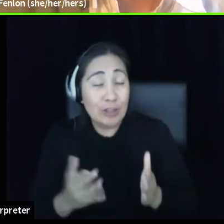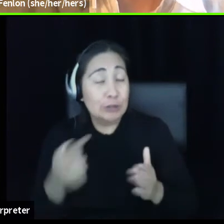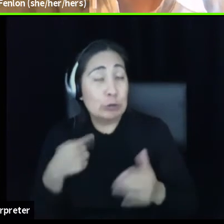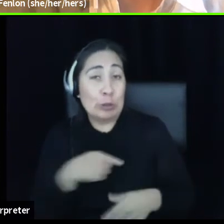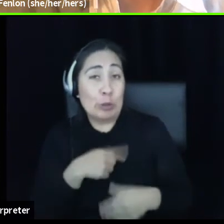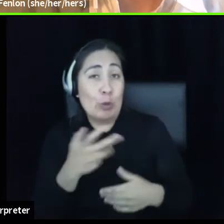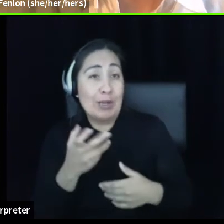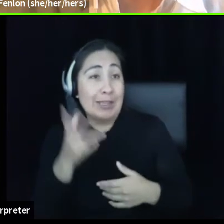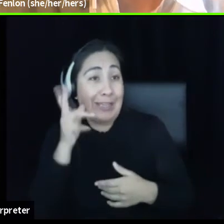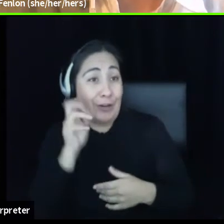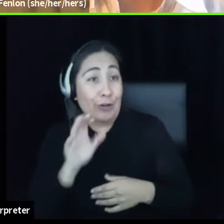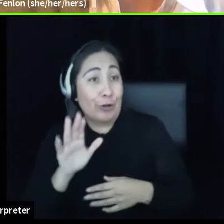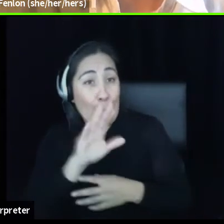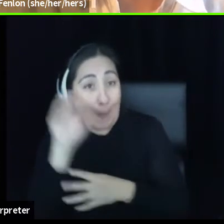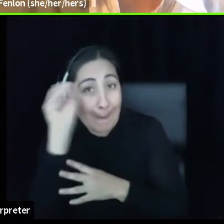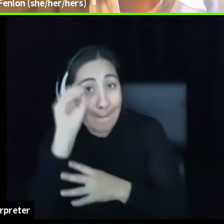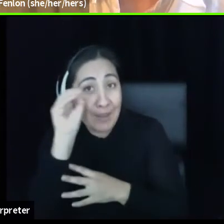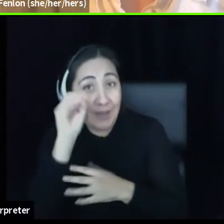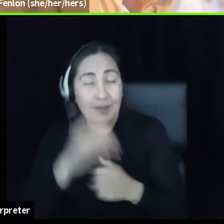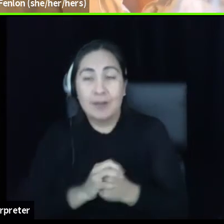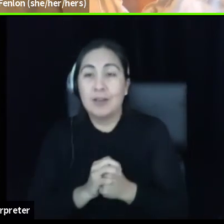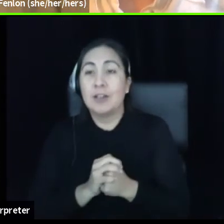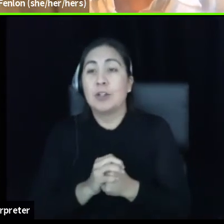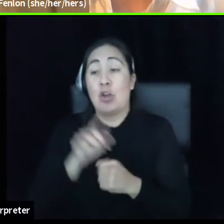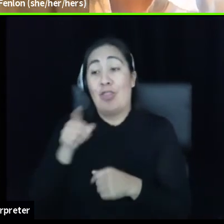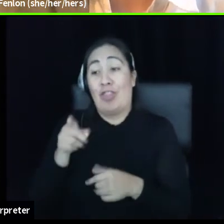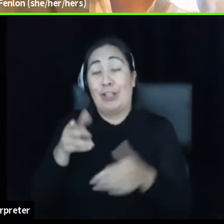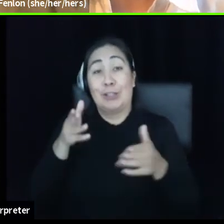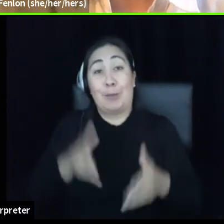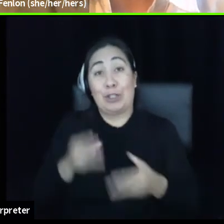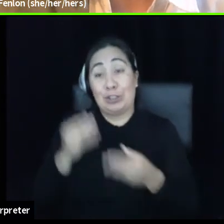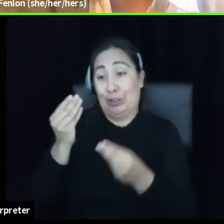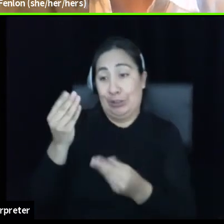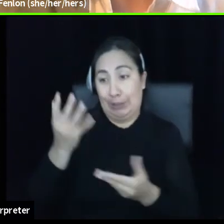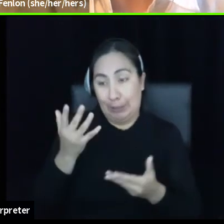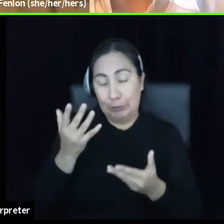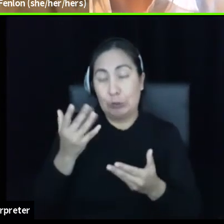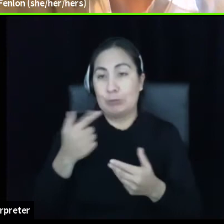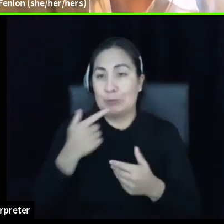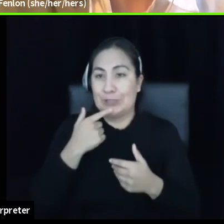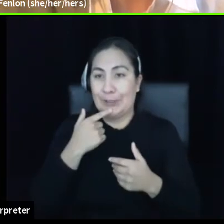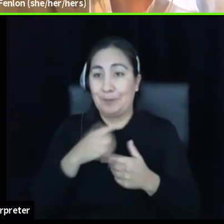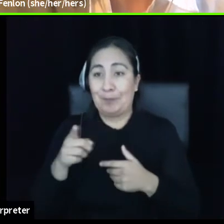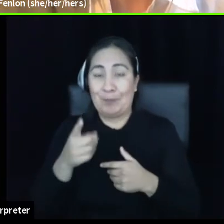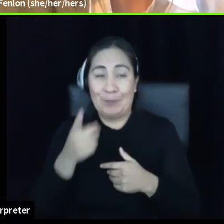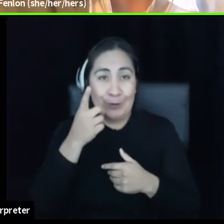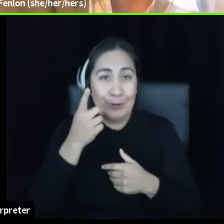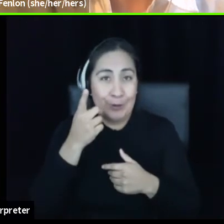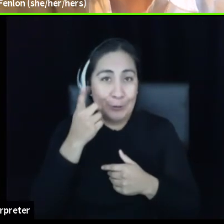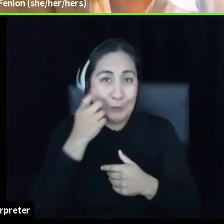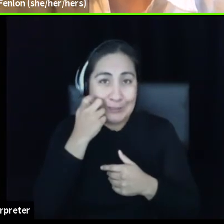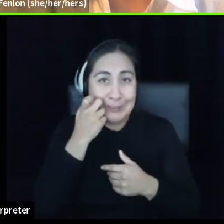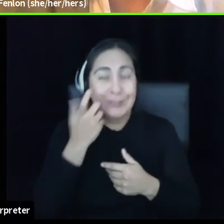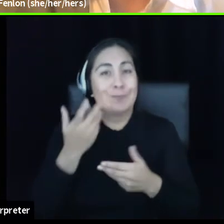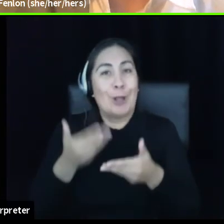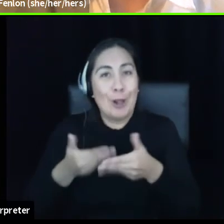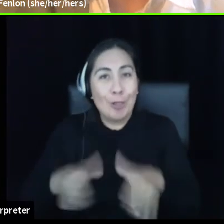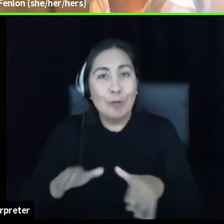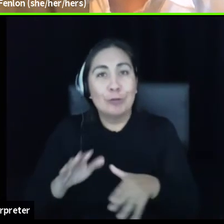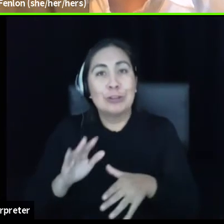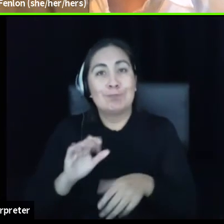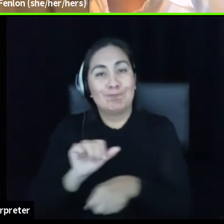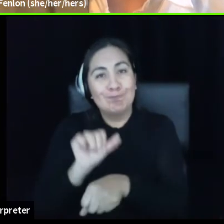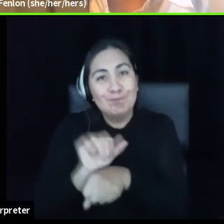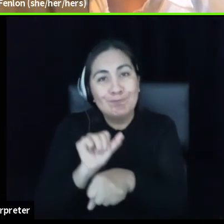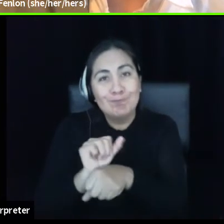on this. This person is letting us know that they've just lost a gig in Toronto. The theater has said they intend